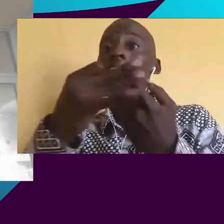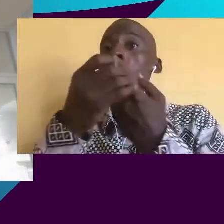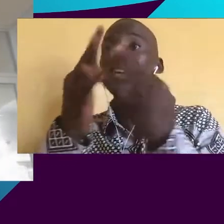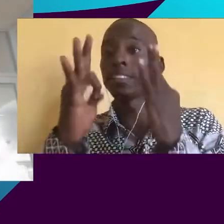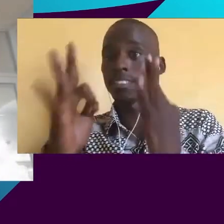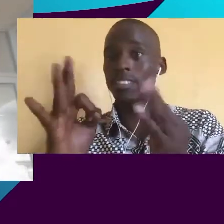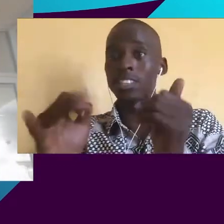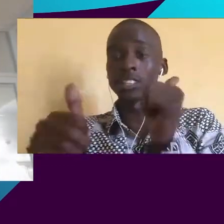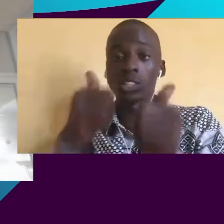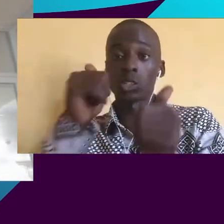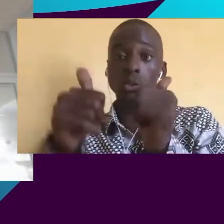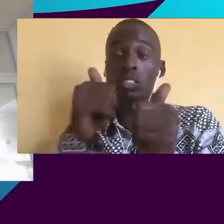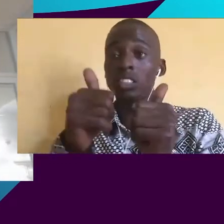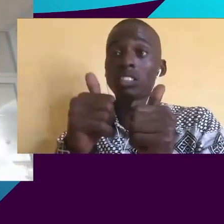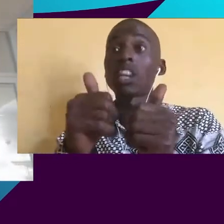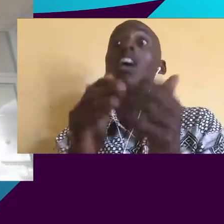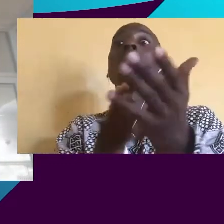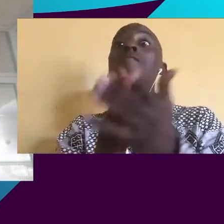quietly.